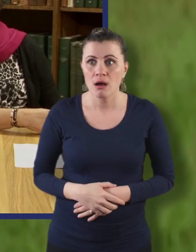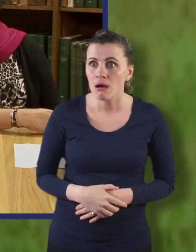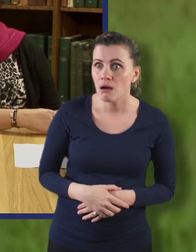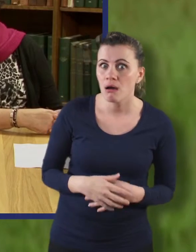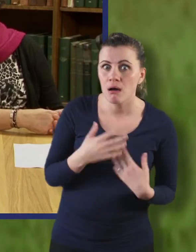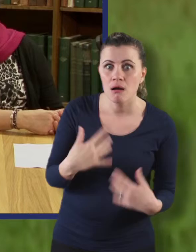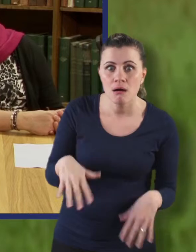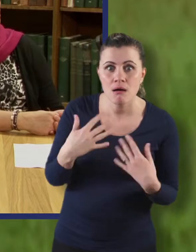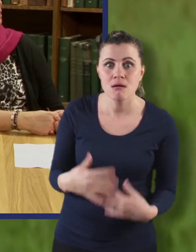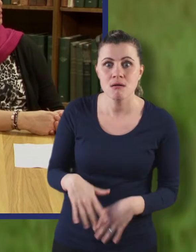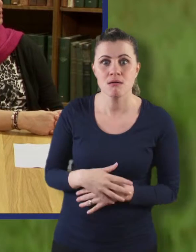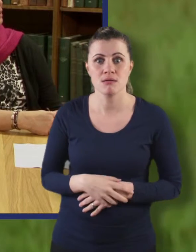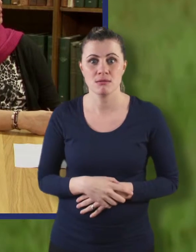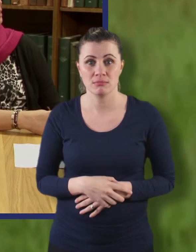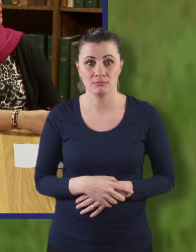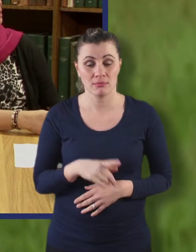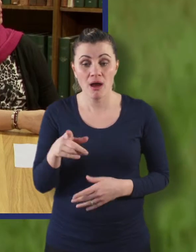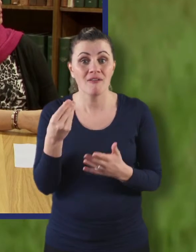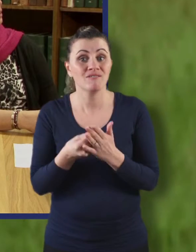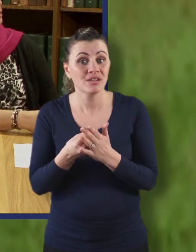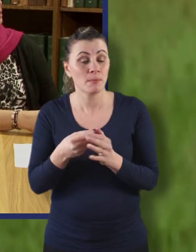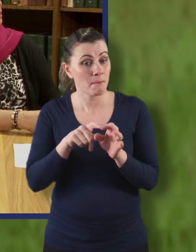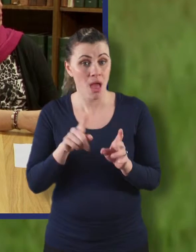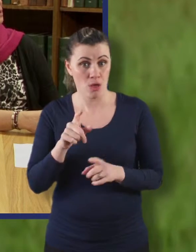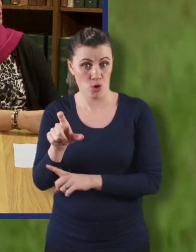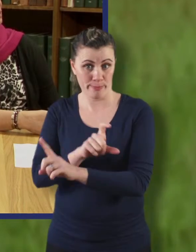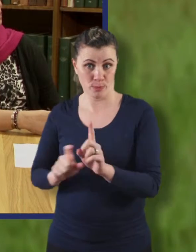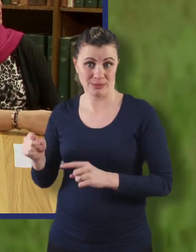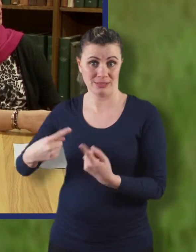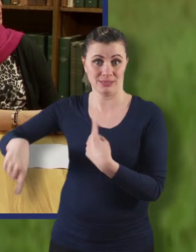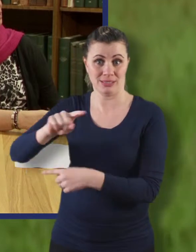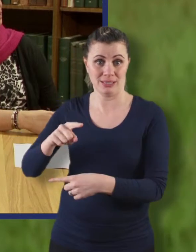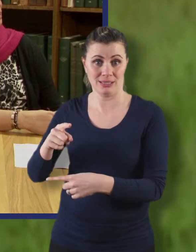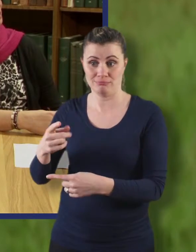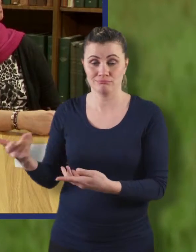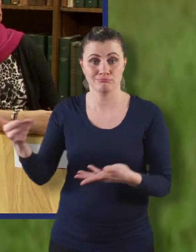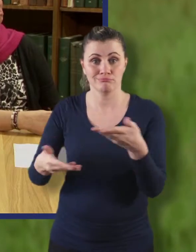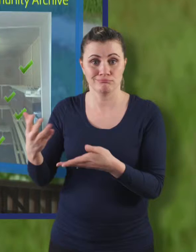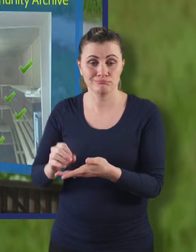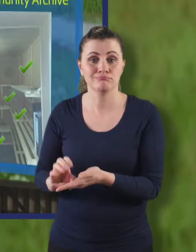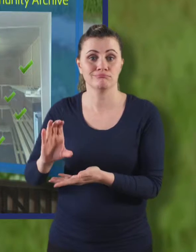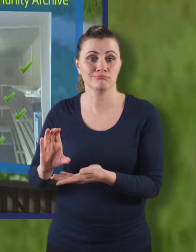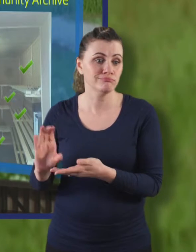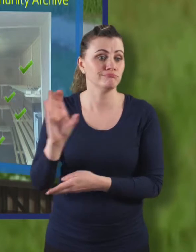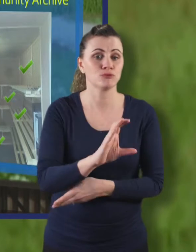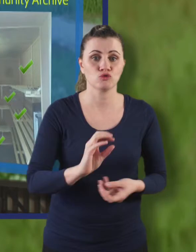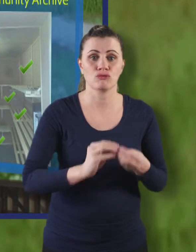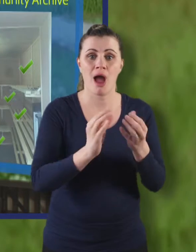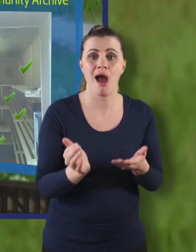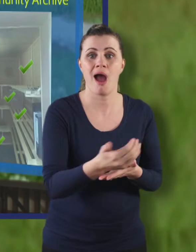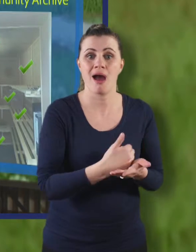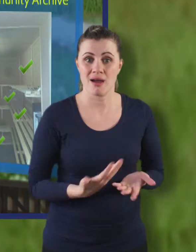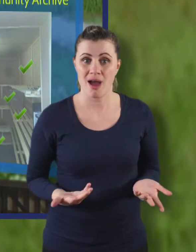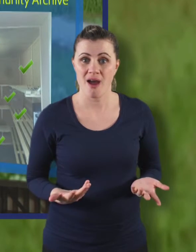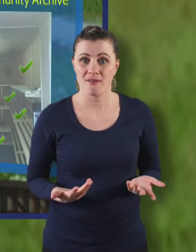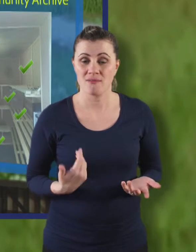£685. And that was entirely funded by the community, so making this a true community archive. Our top advice is do